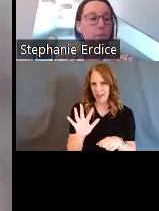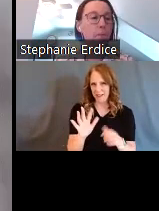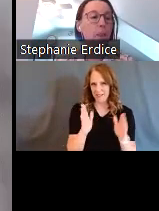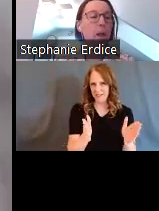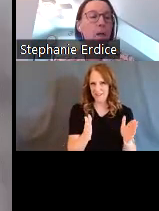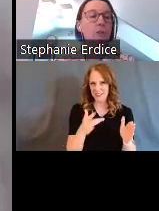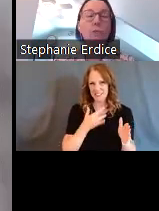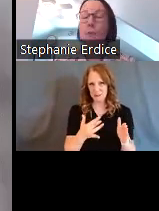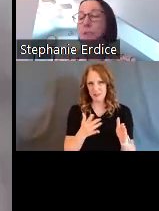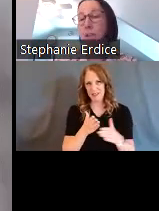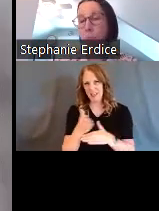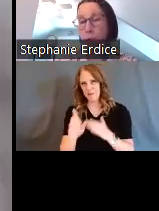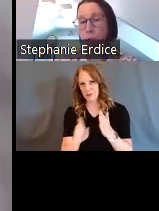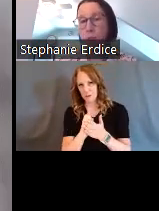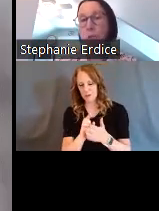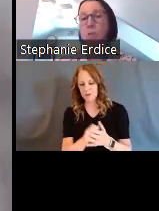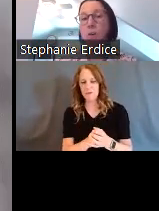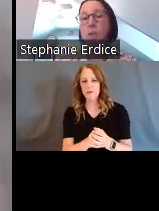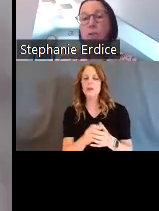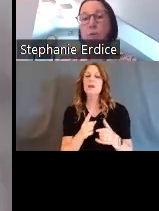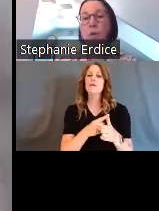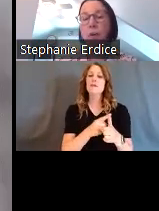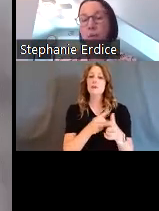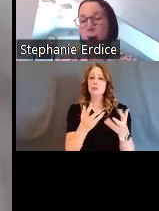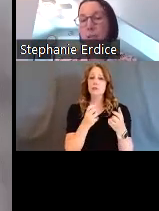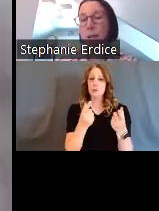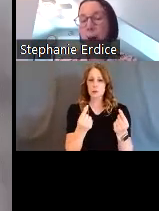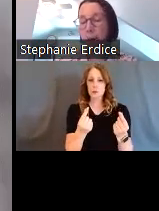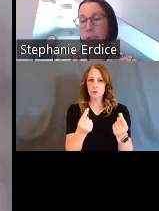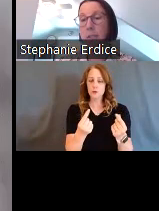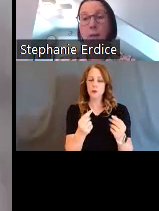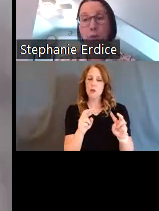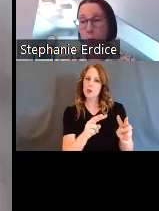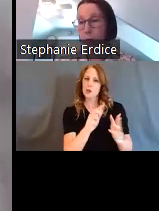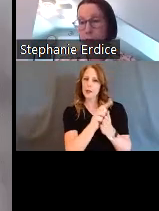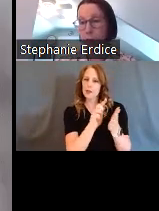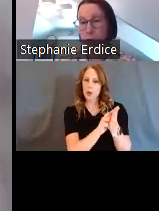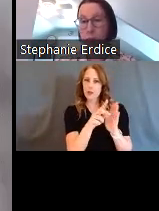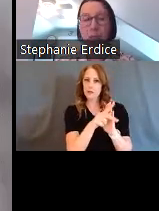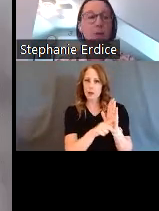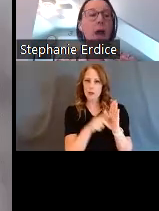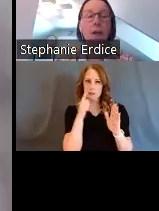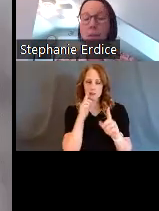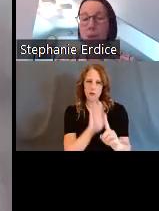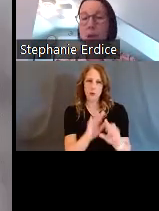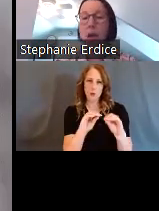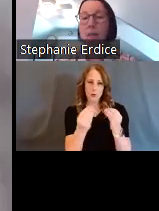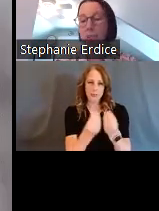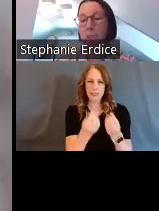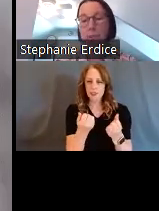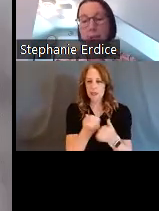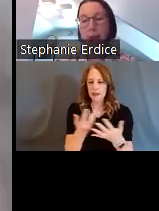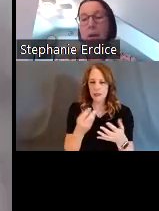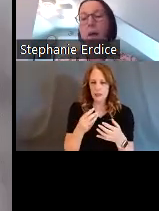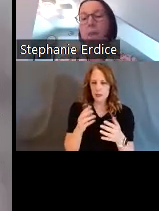things you can do. So the first thing you want to do is look to the laws and policies of your organization. Is there anything